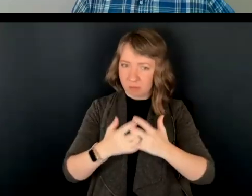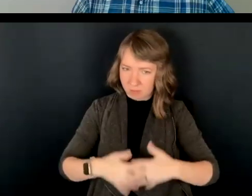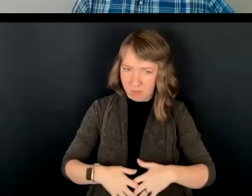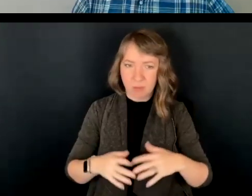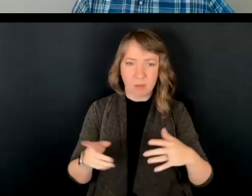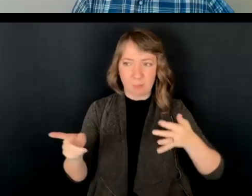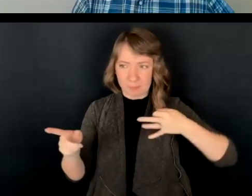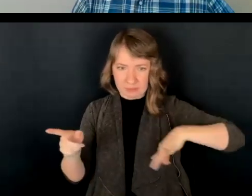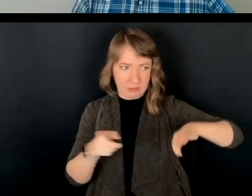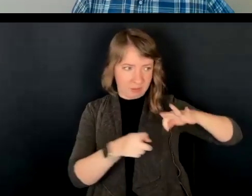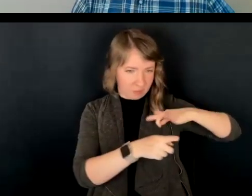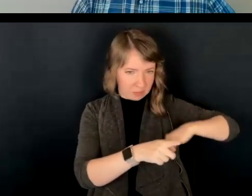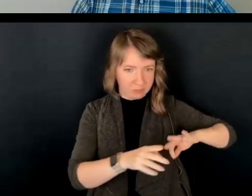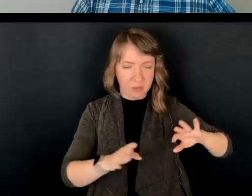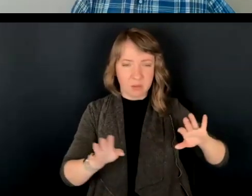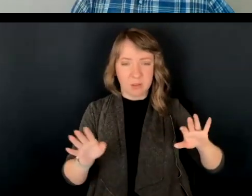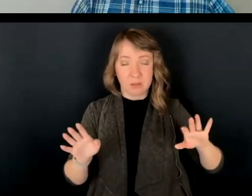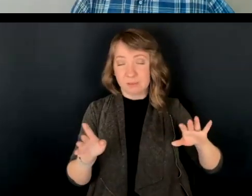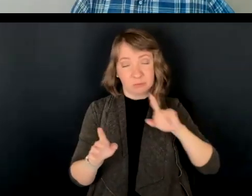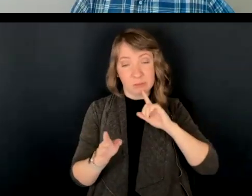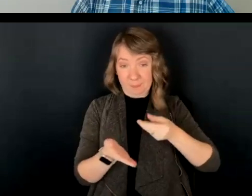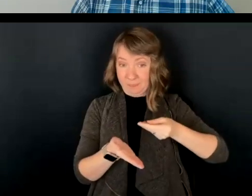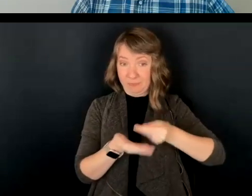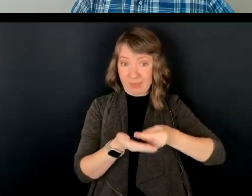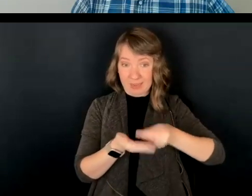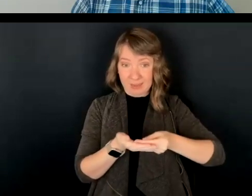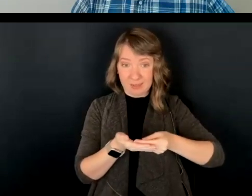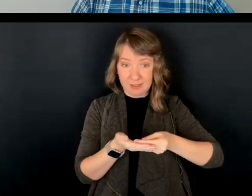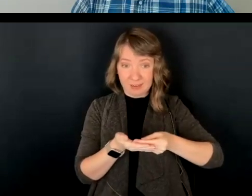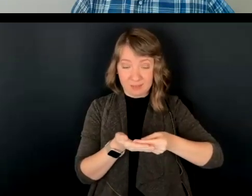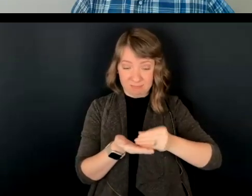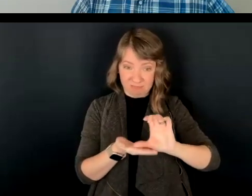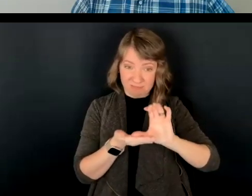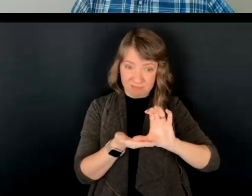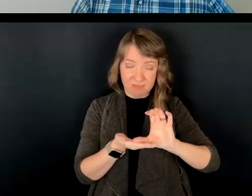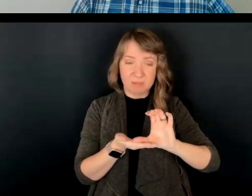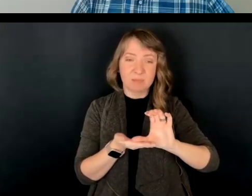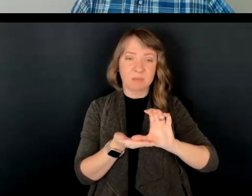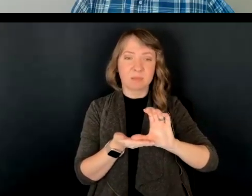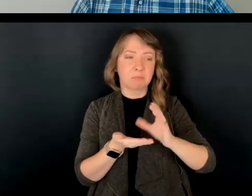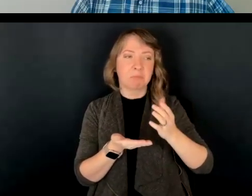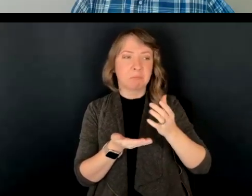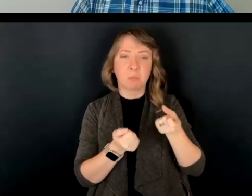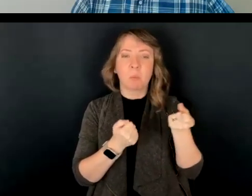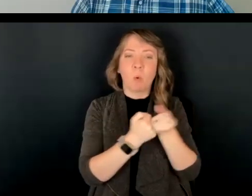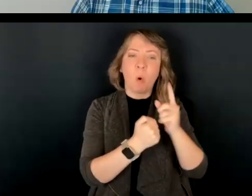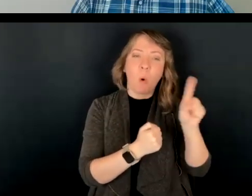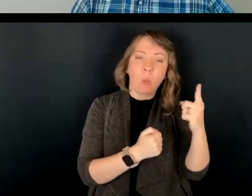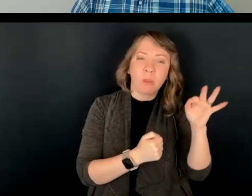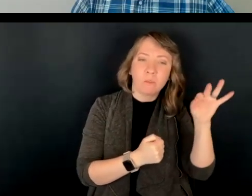because ultimately our funding is to benefit the public, not just the Forest Service or not just